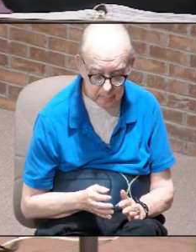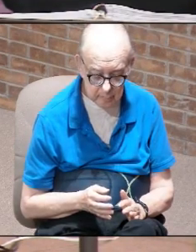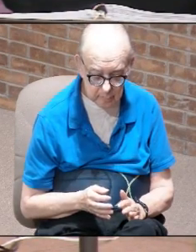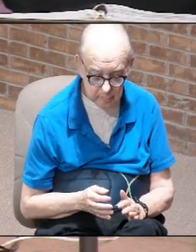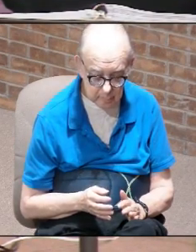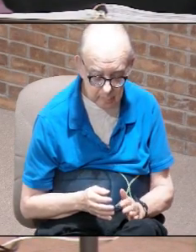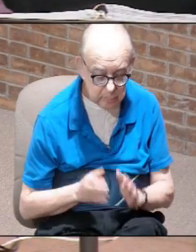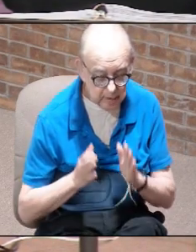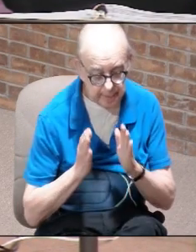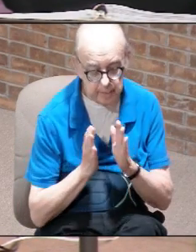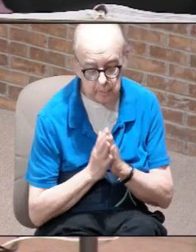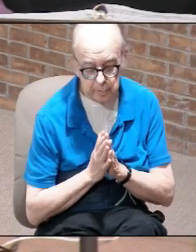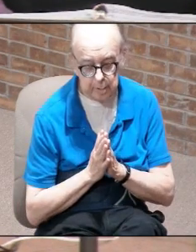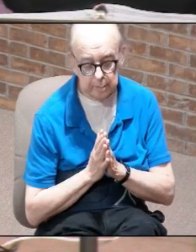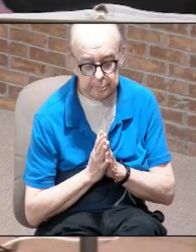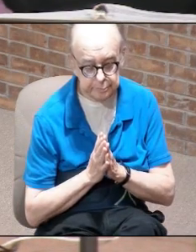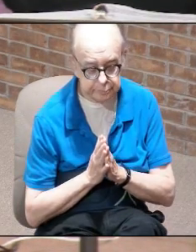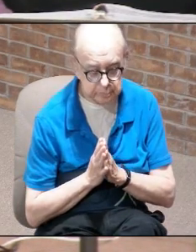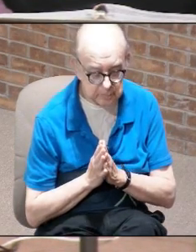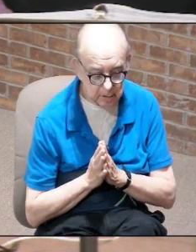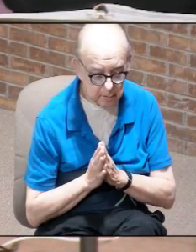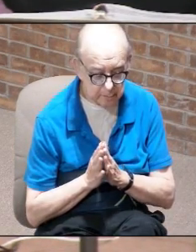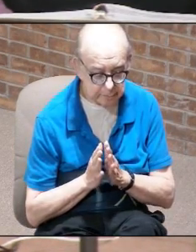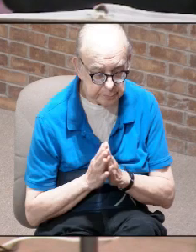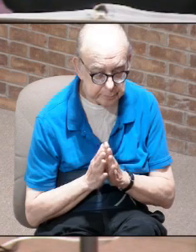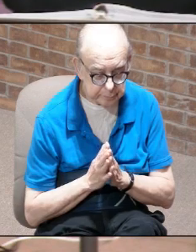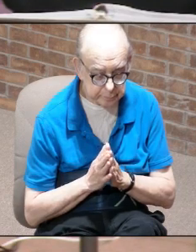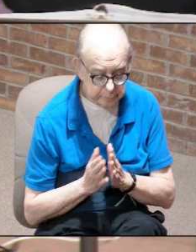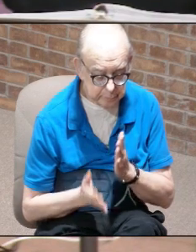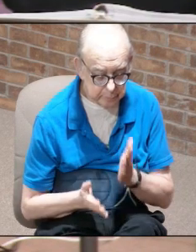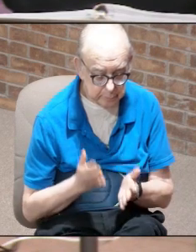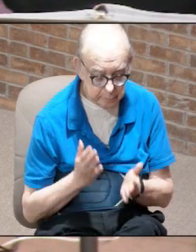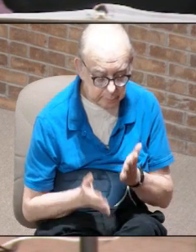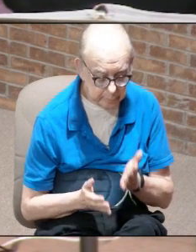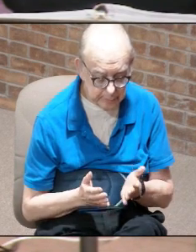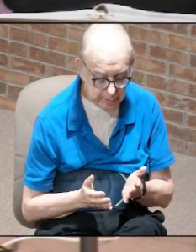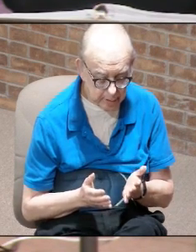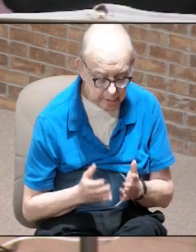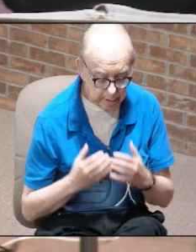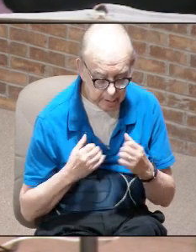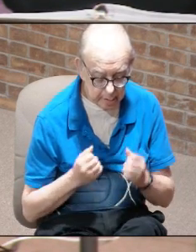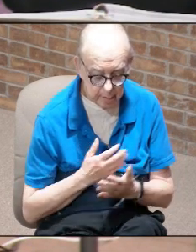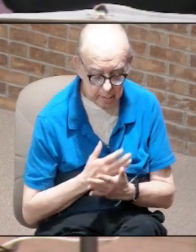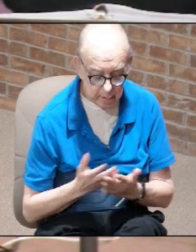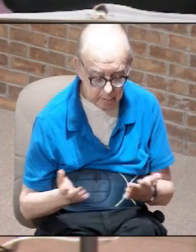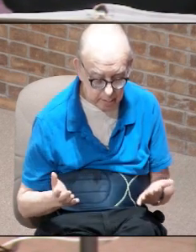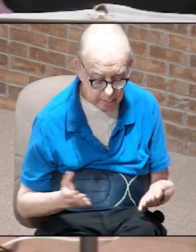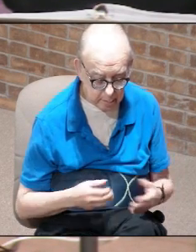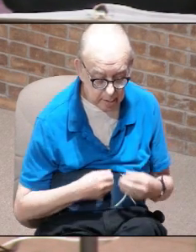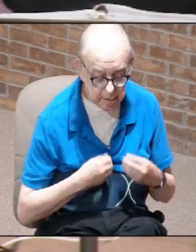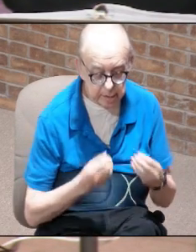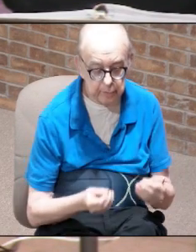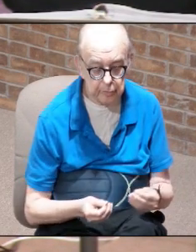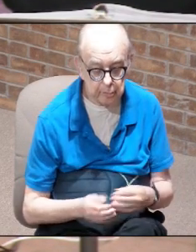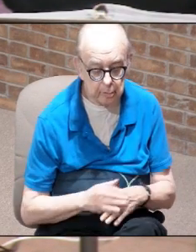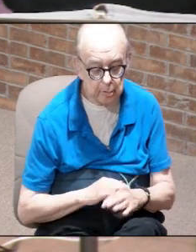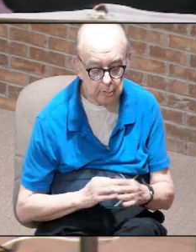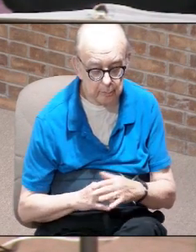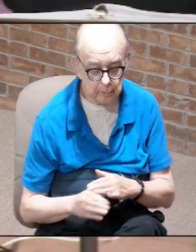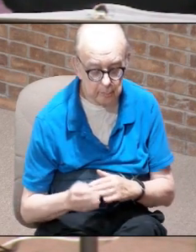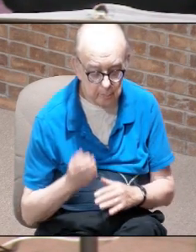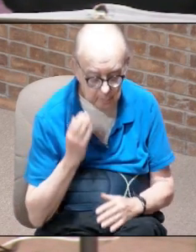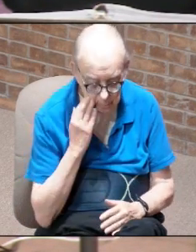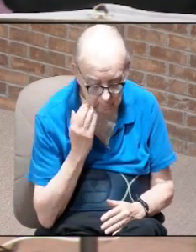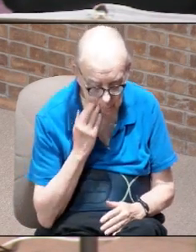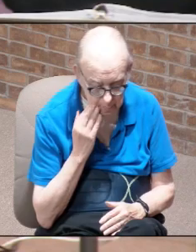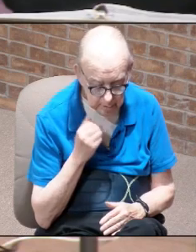Prayer. It may not heal everything, but it brings you comfort to knowing